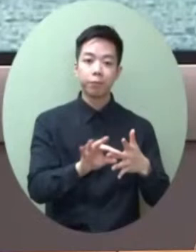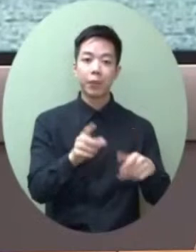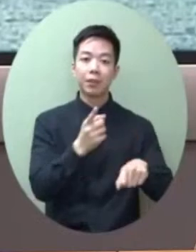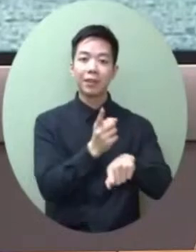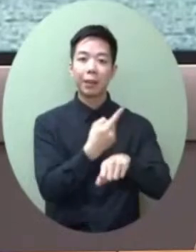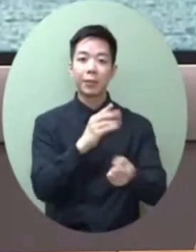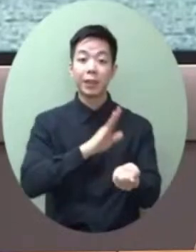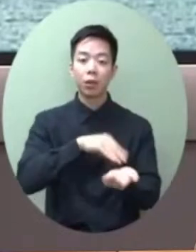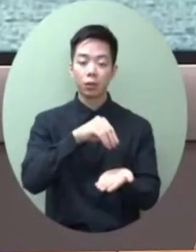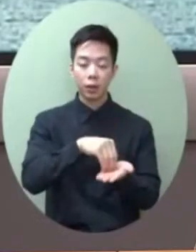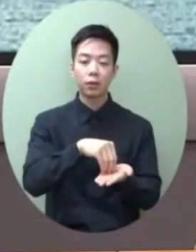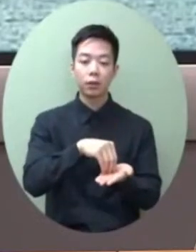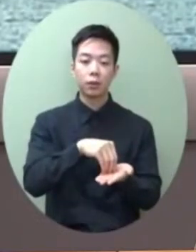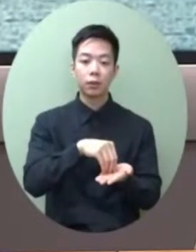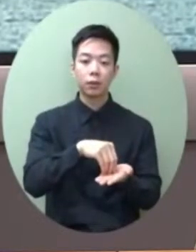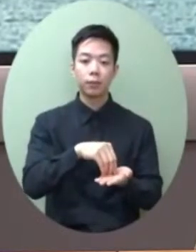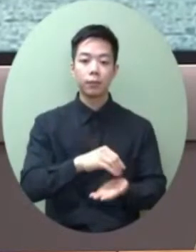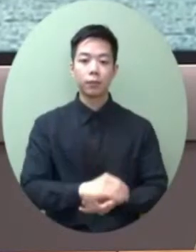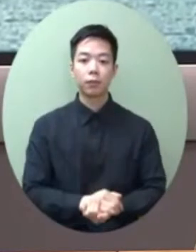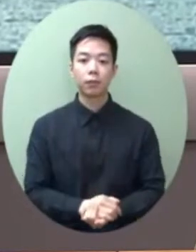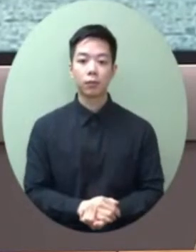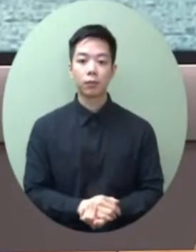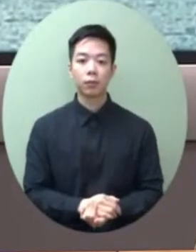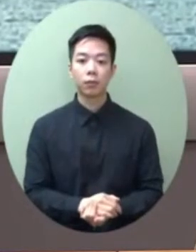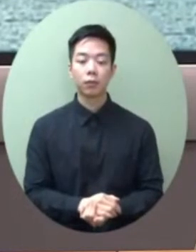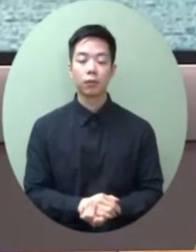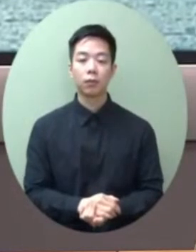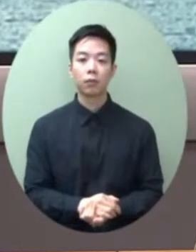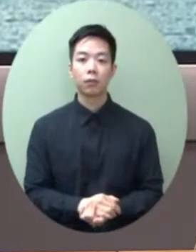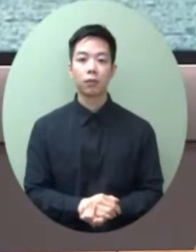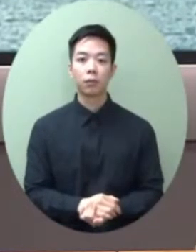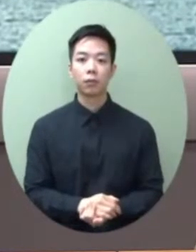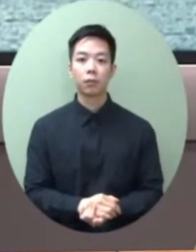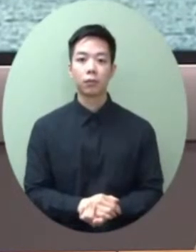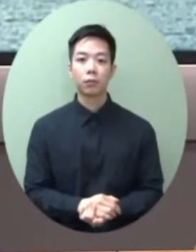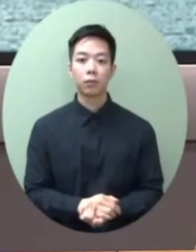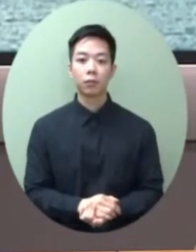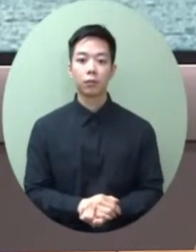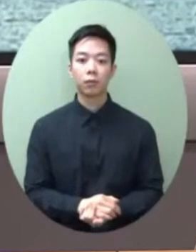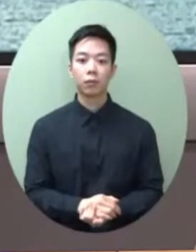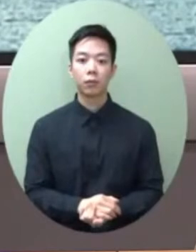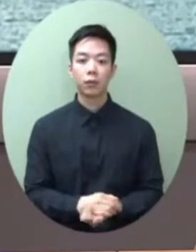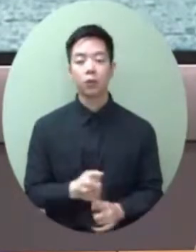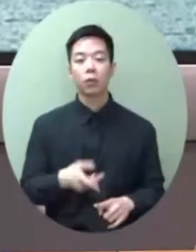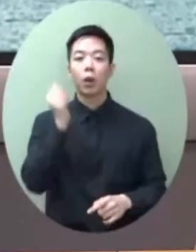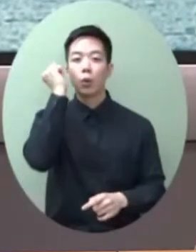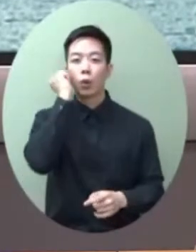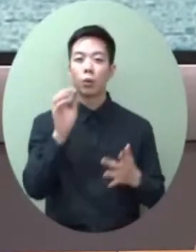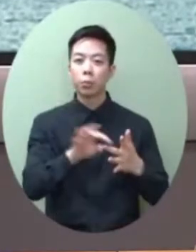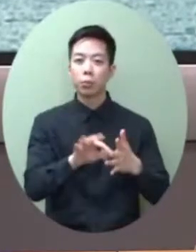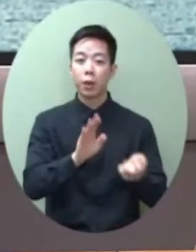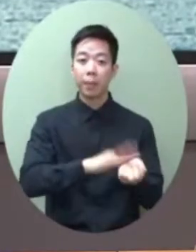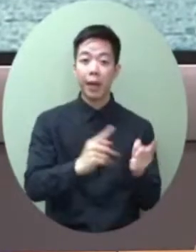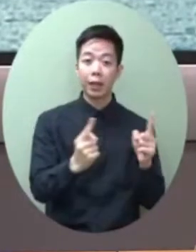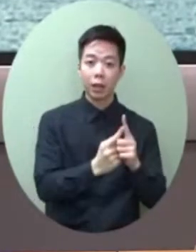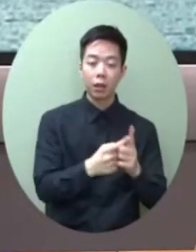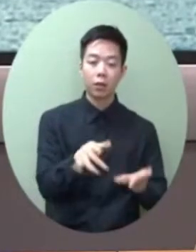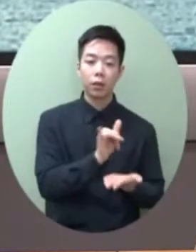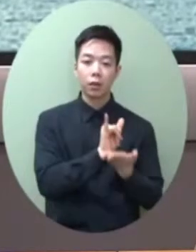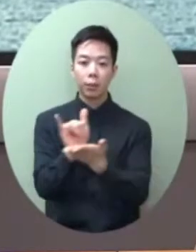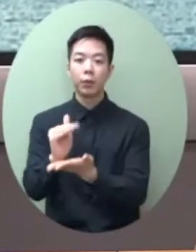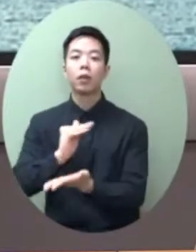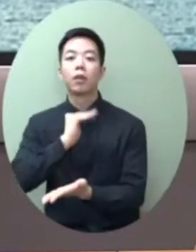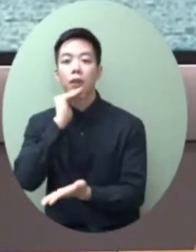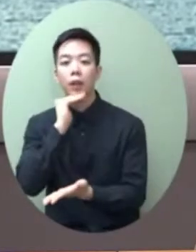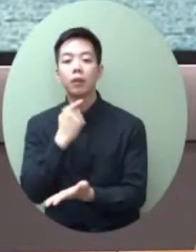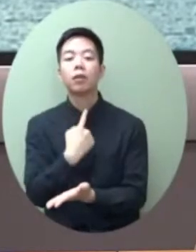For the preliminary positive case in elderly home, in the case of an outbreak, they will need to be admitted to